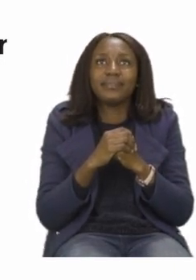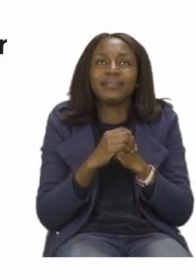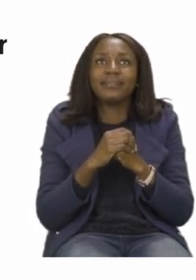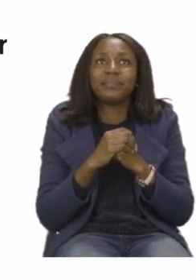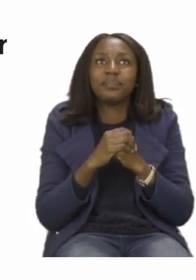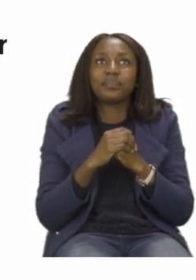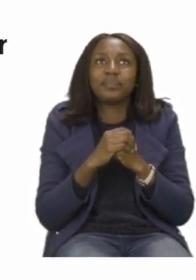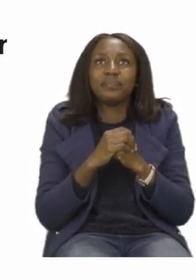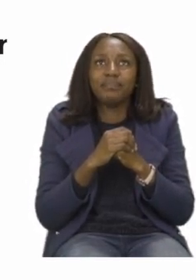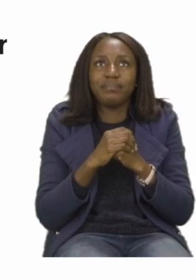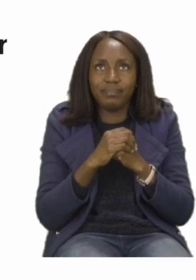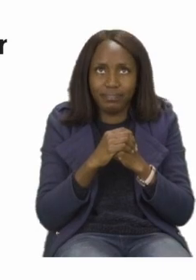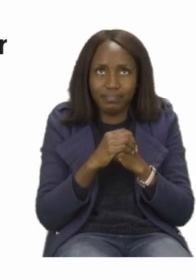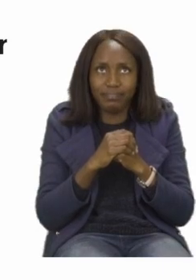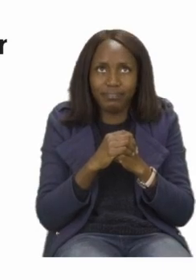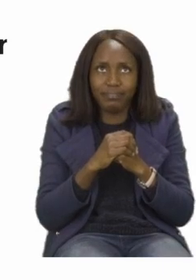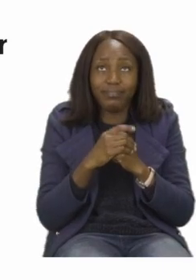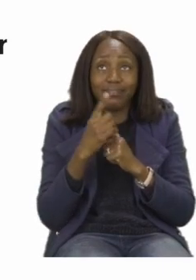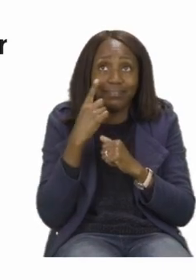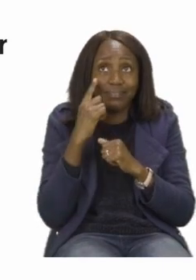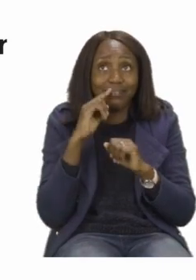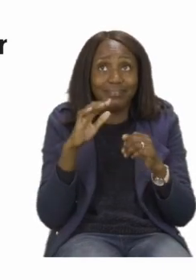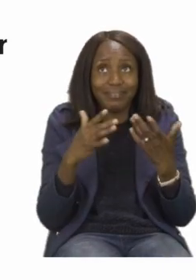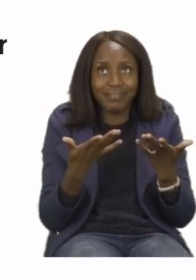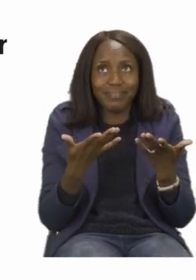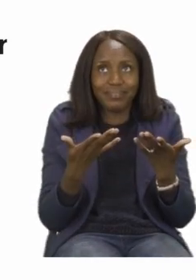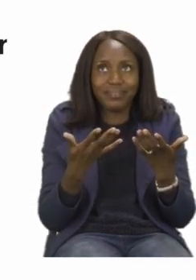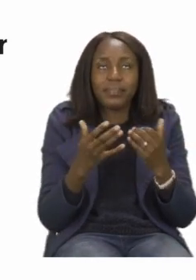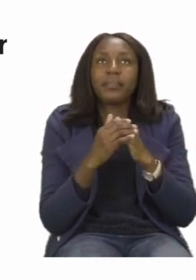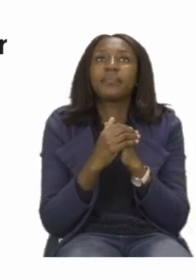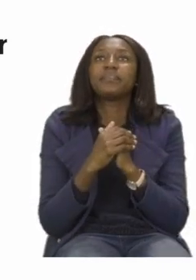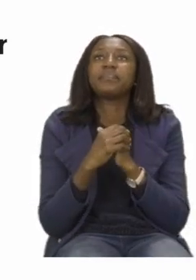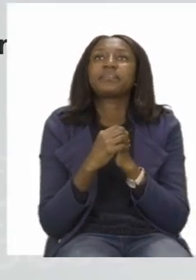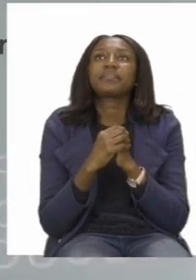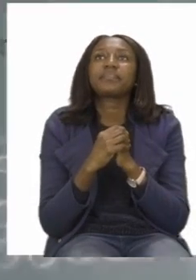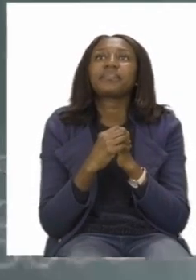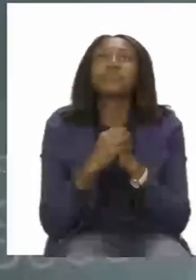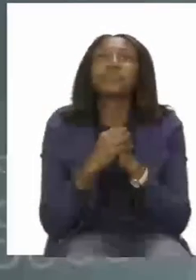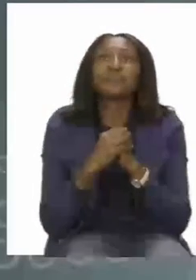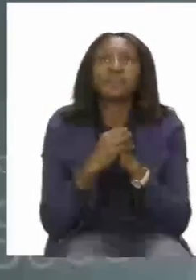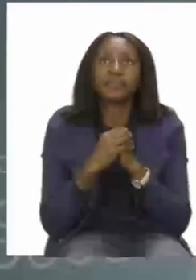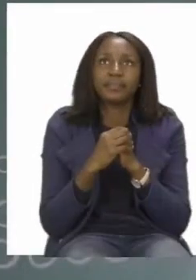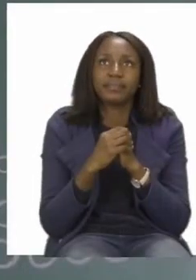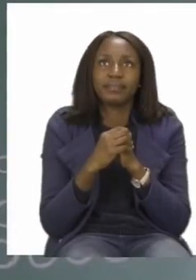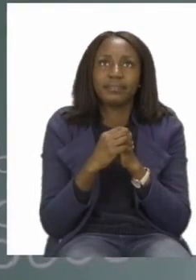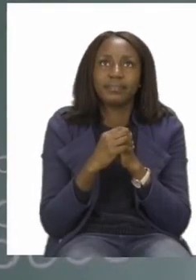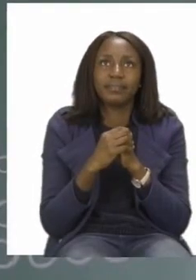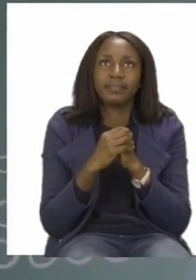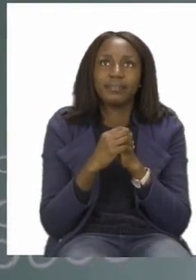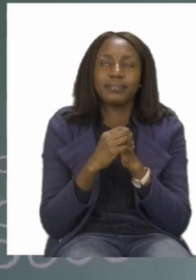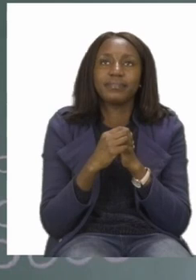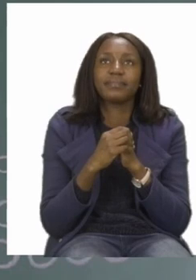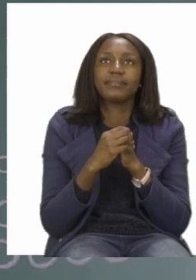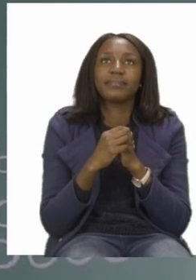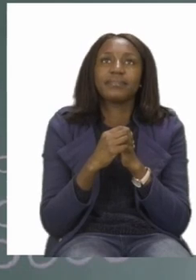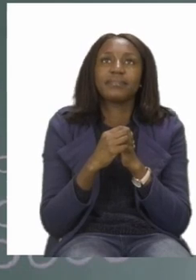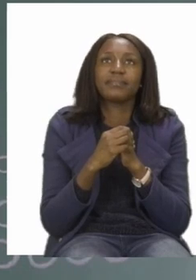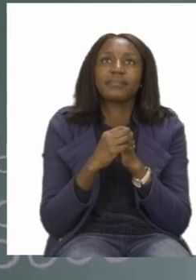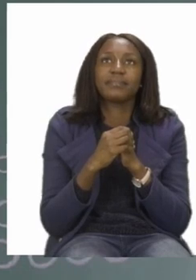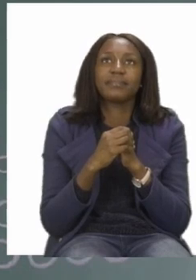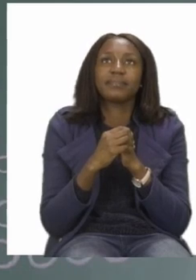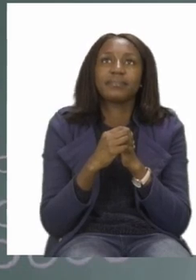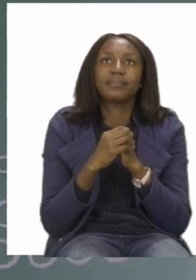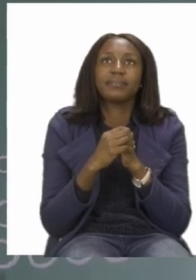subtract. So let's take a look at the board and see how best we can do that. Now for your number sentence, you can